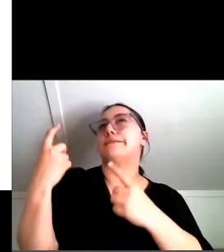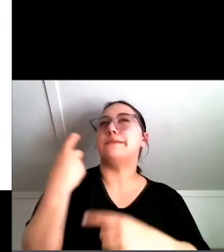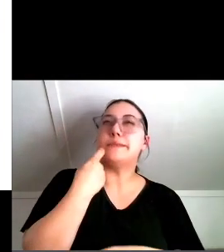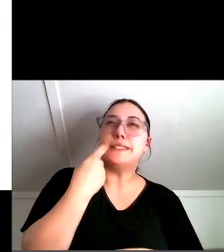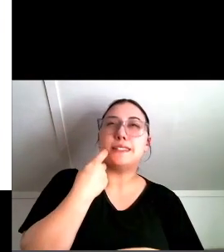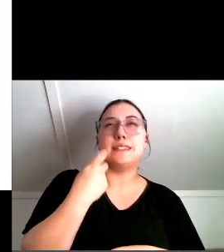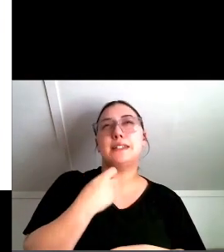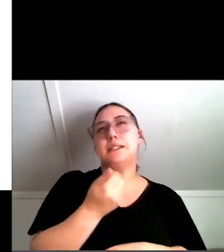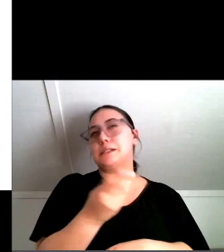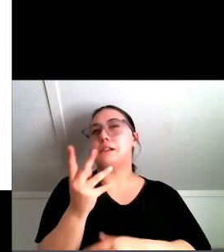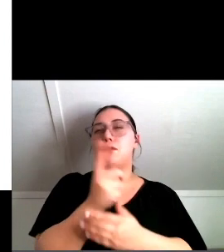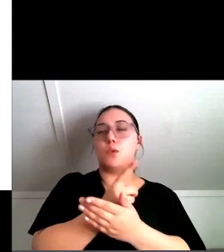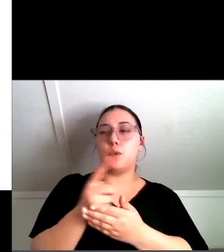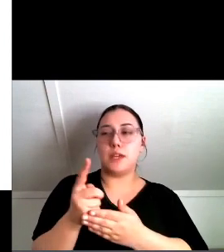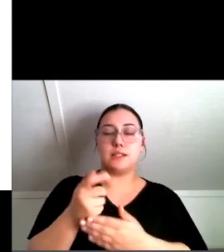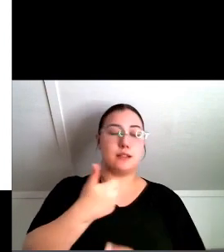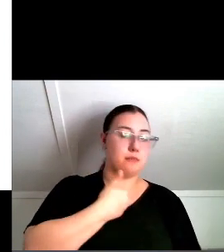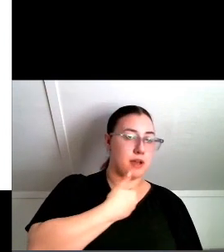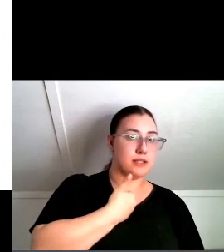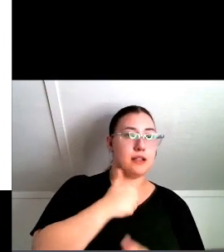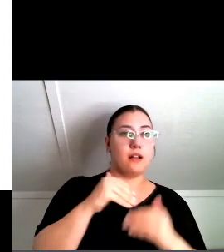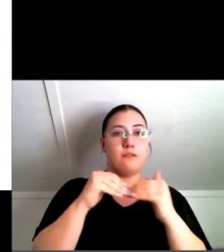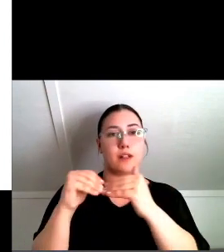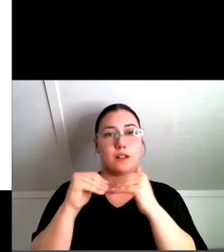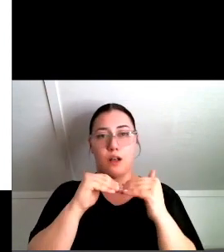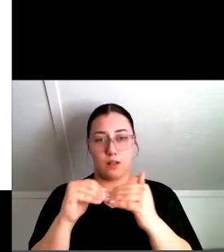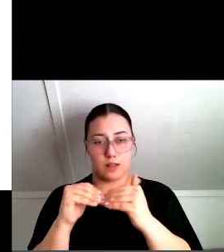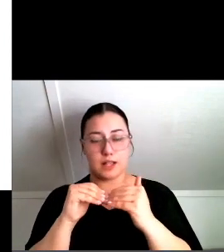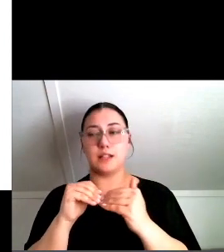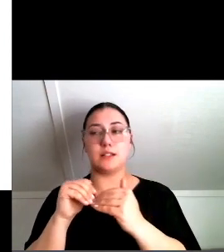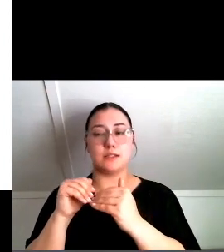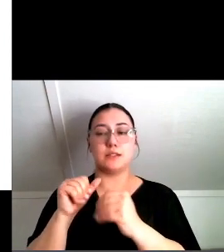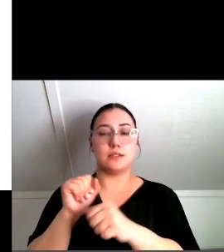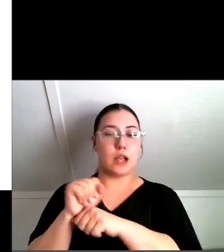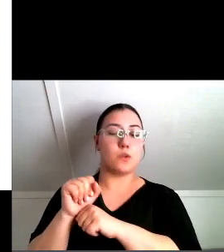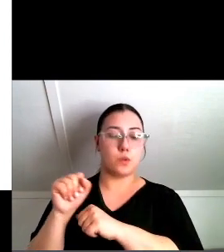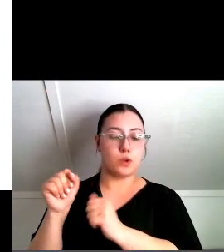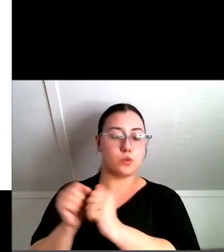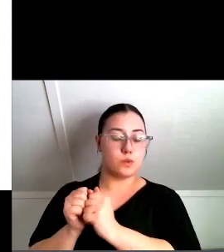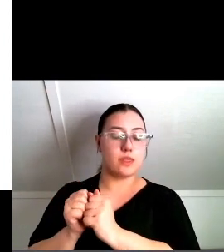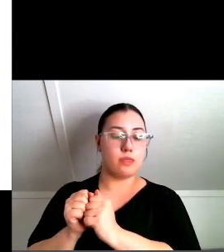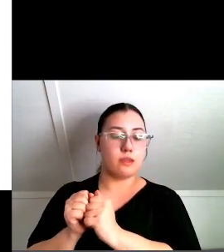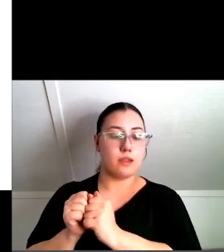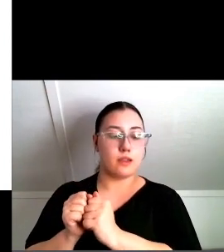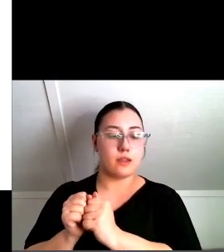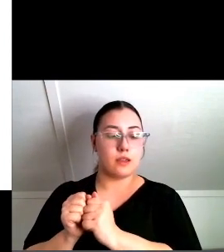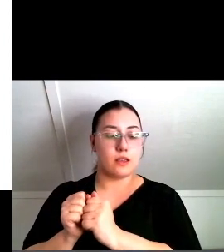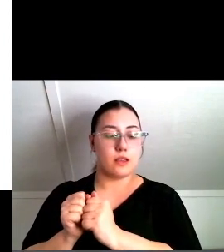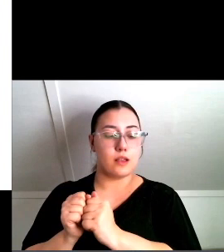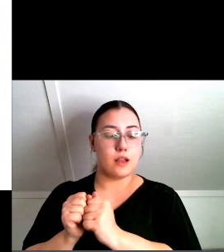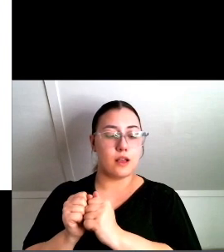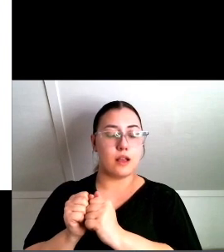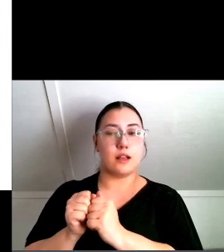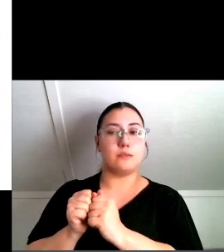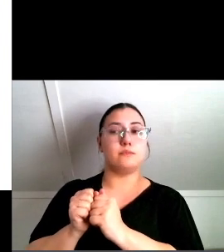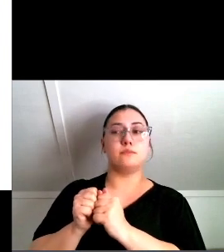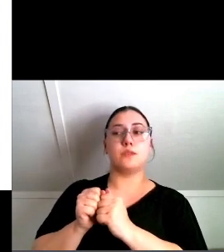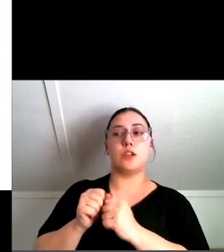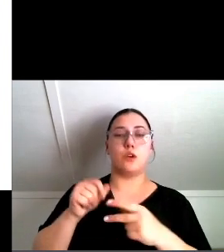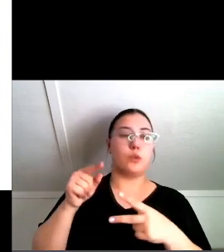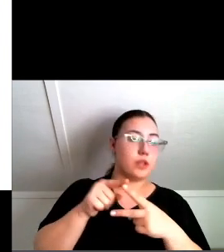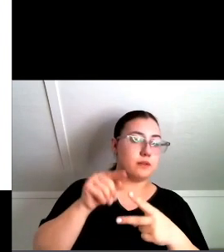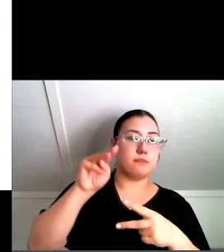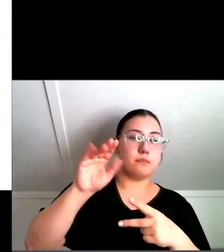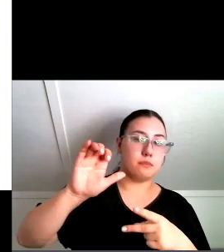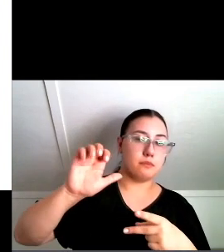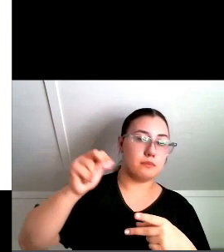myself and my colleague Scott have been like, he's been in Florida digging through the record. I've been in Michigan digging through the record, trying to